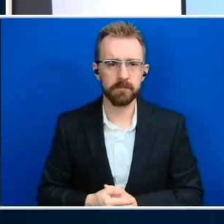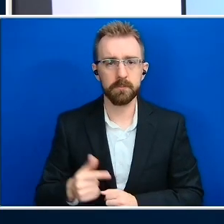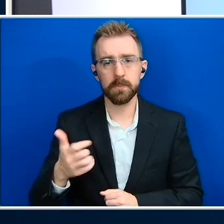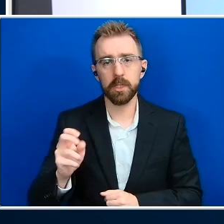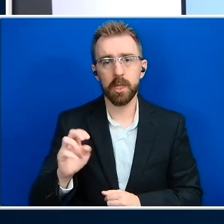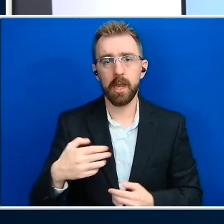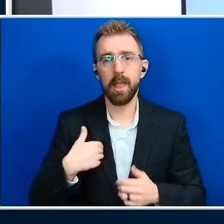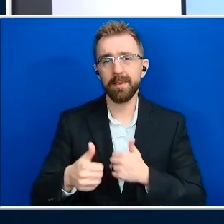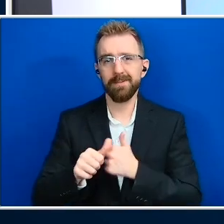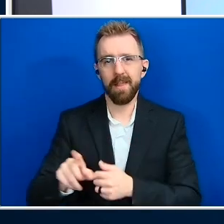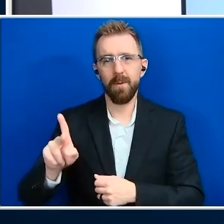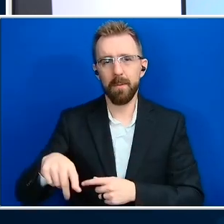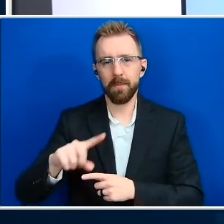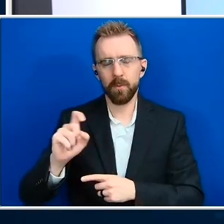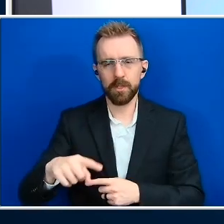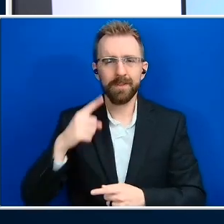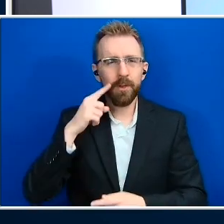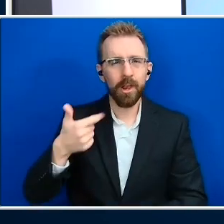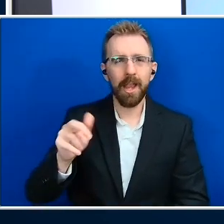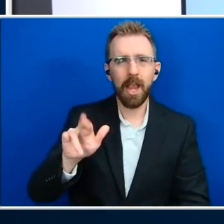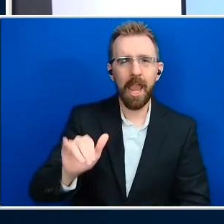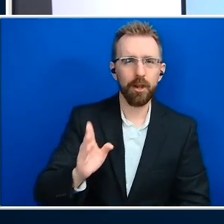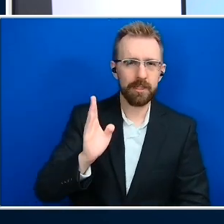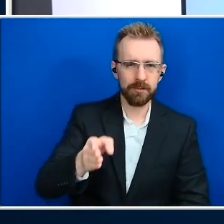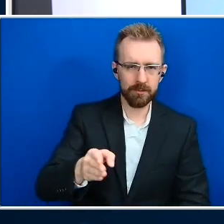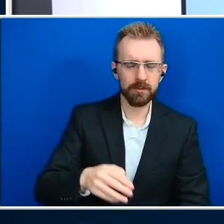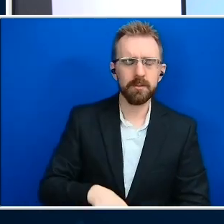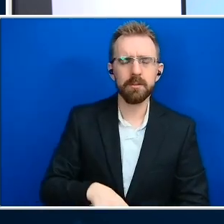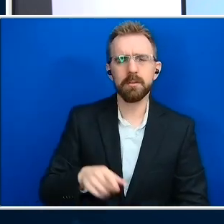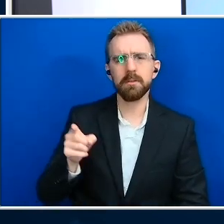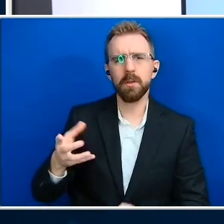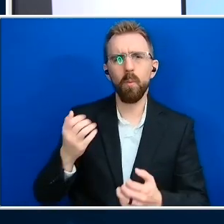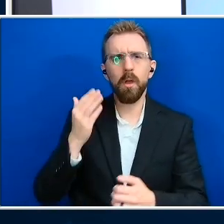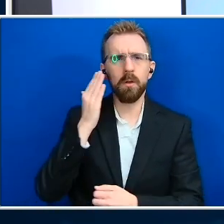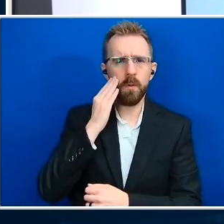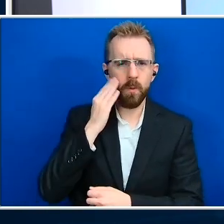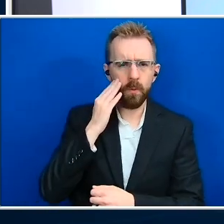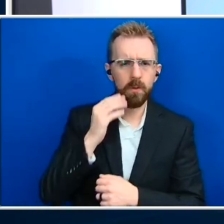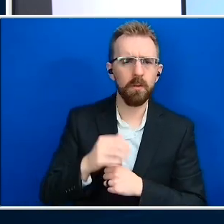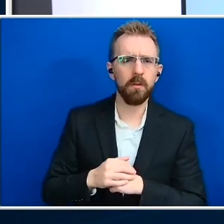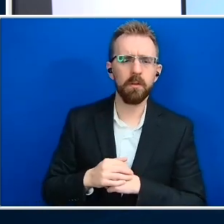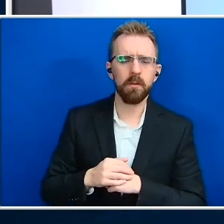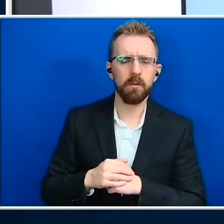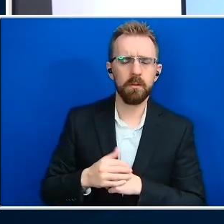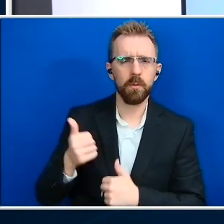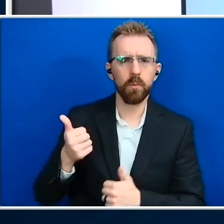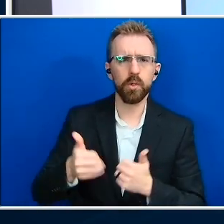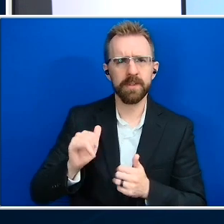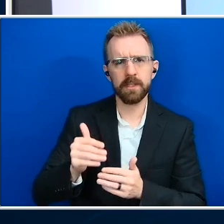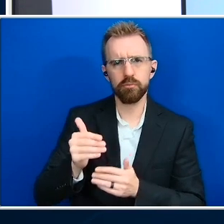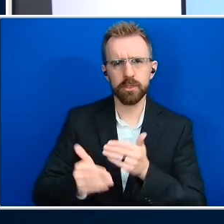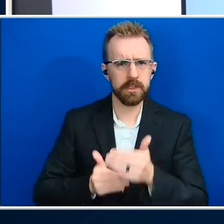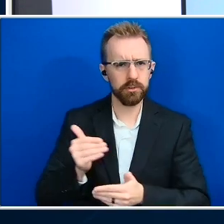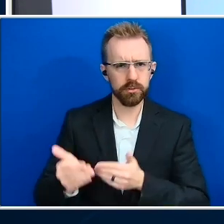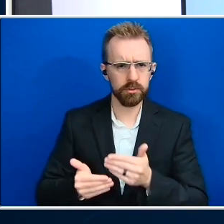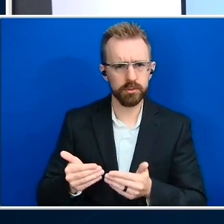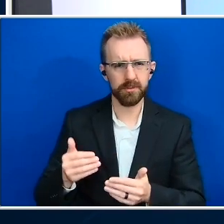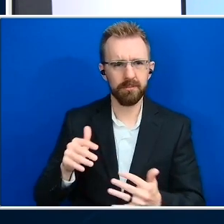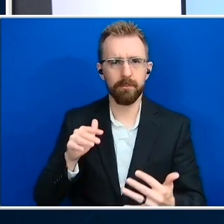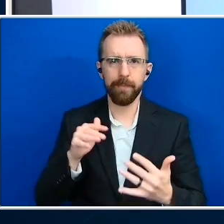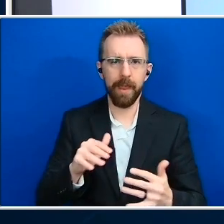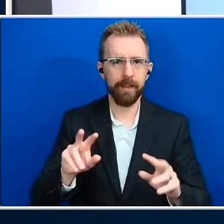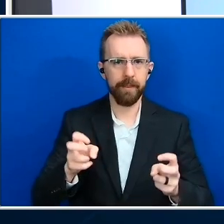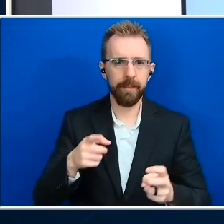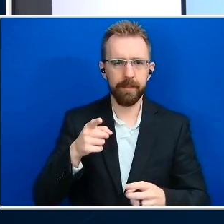this is for Gary. Gary, Jean wants to know which of these procedures or battles, you've been hit with so